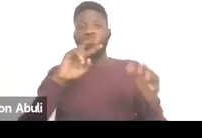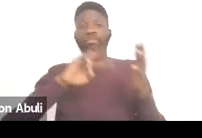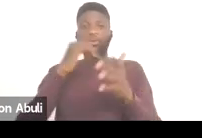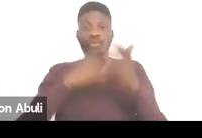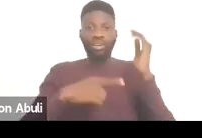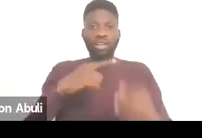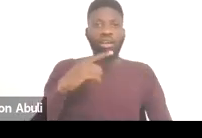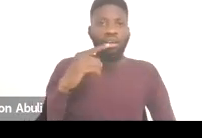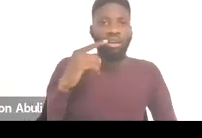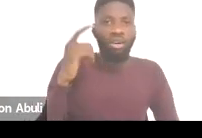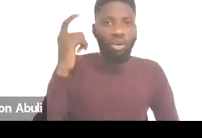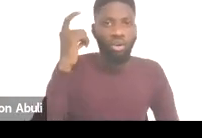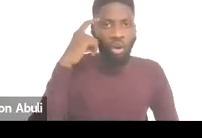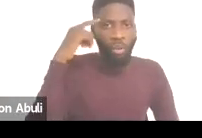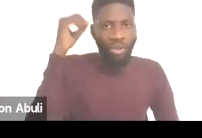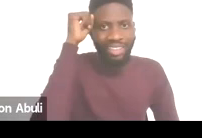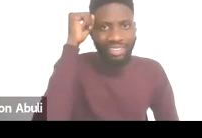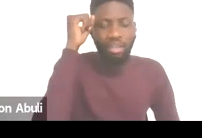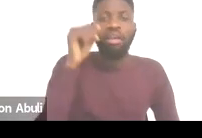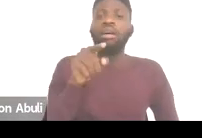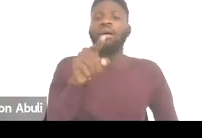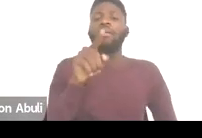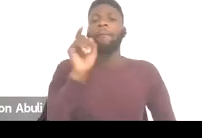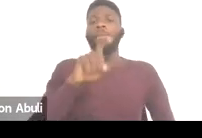sense to work. What do I mean?